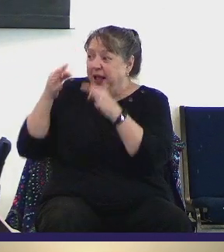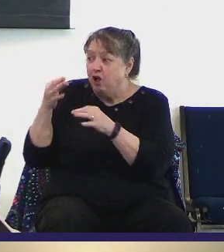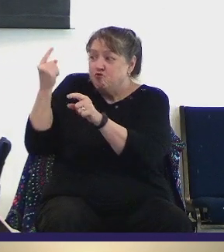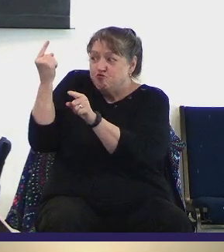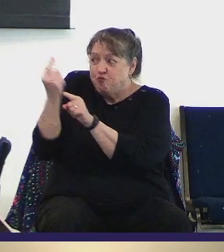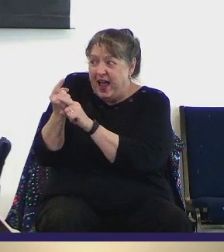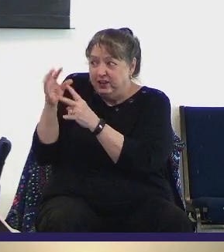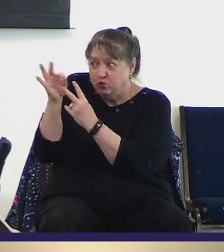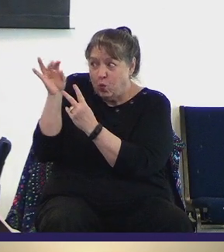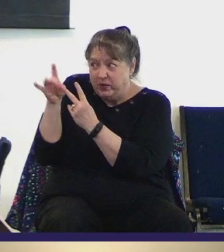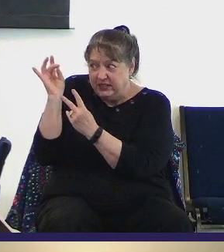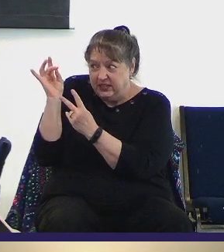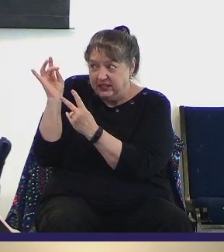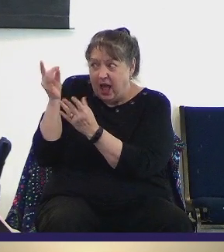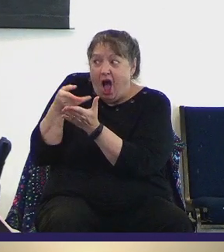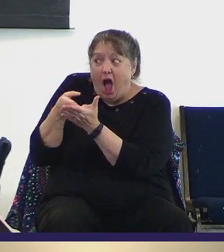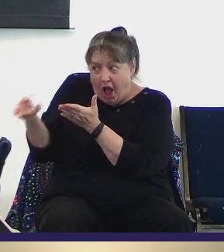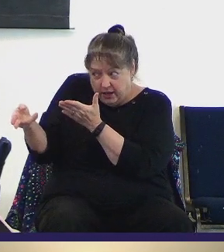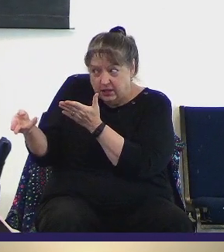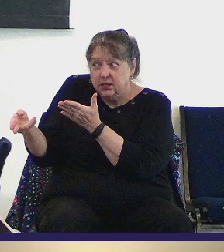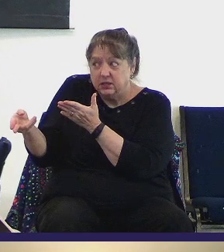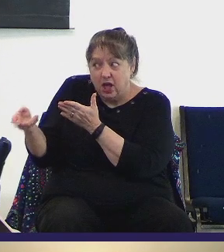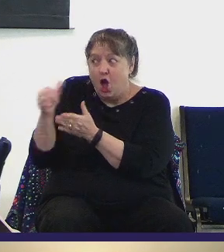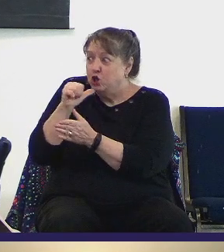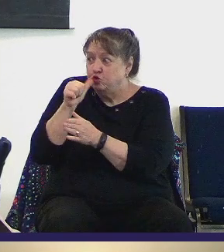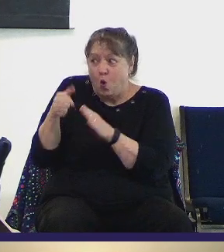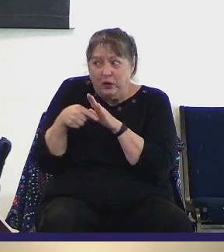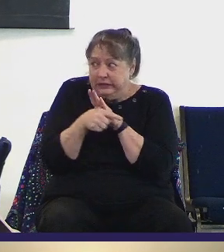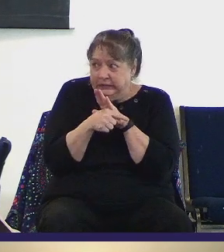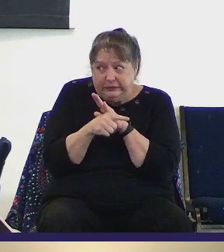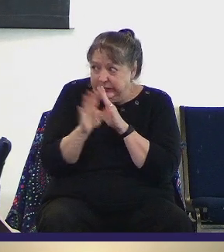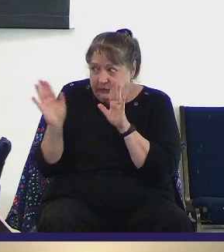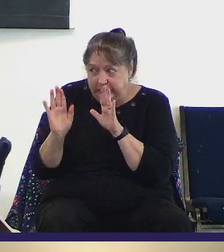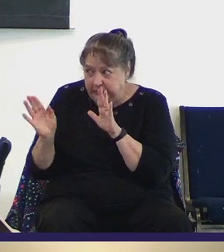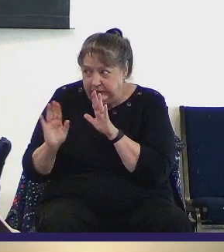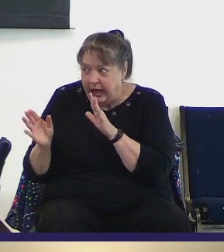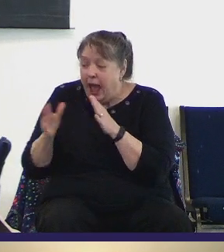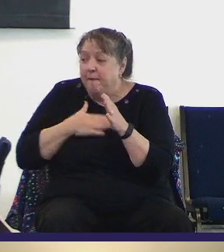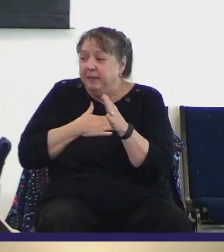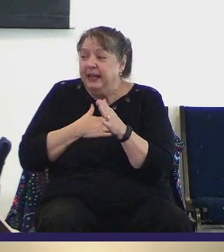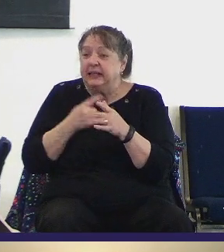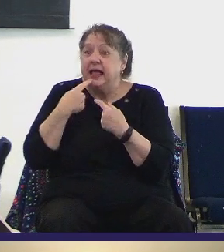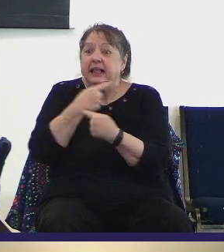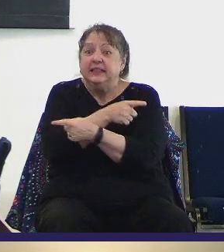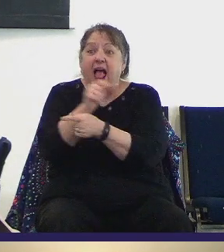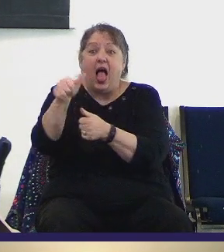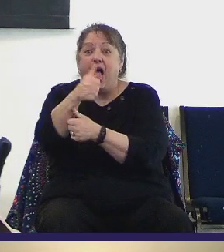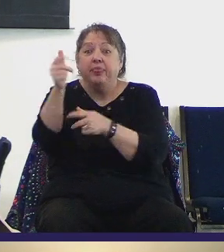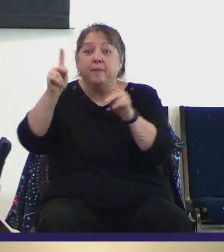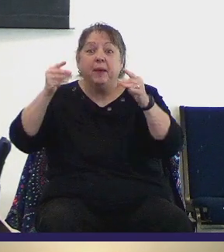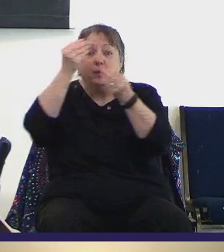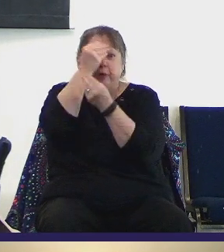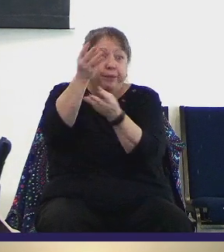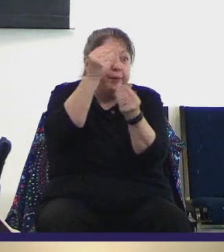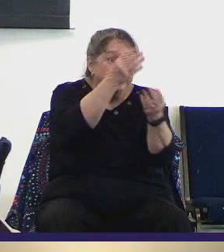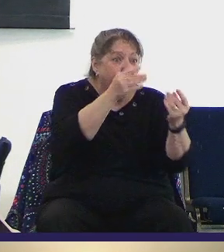and don't take shortcuts. And please try to tell other people about this so that they don't do the same thing. Yes, yes. Thank you so much for